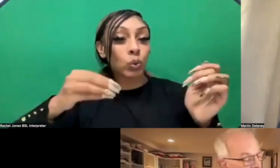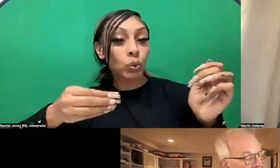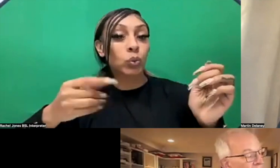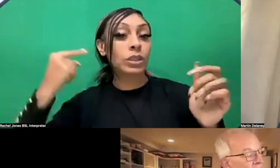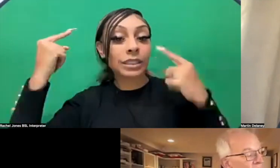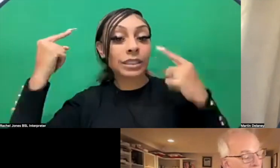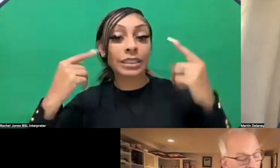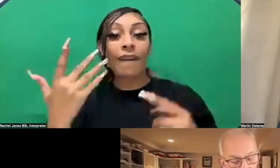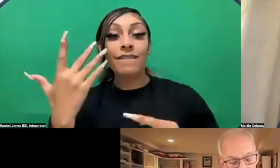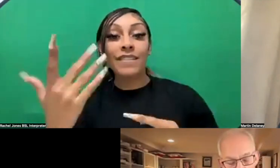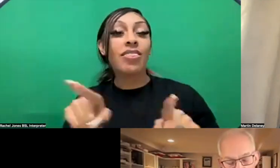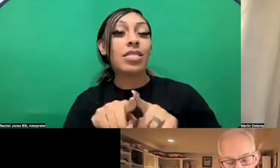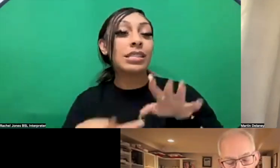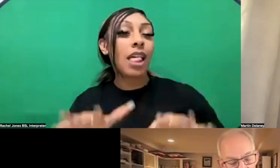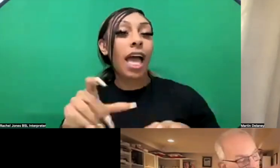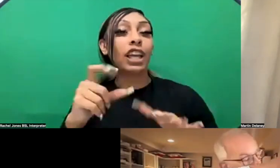a cello.